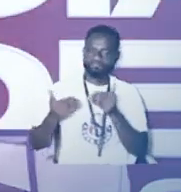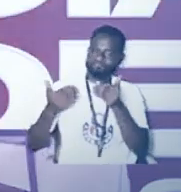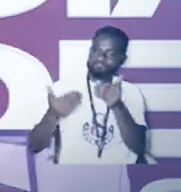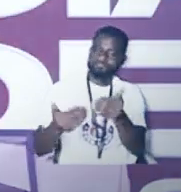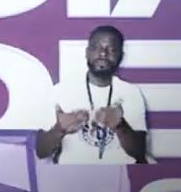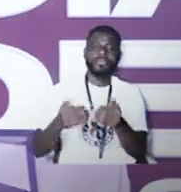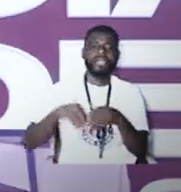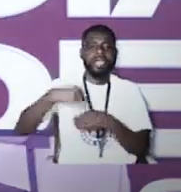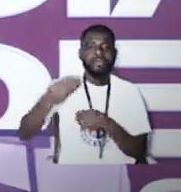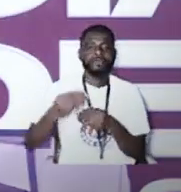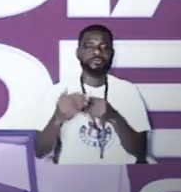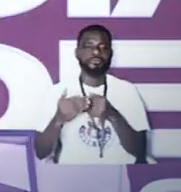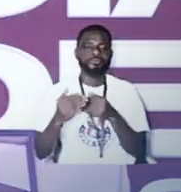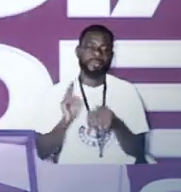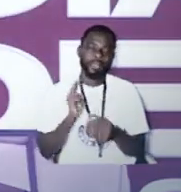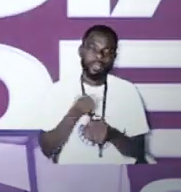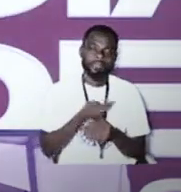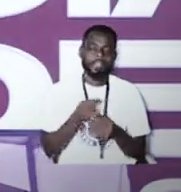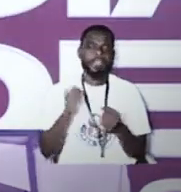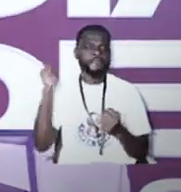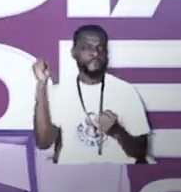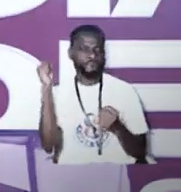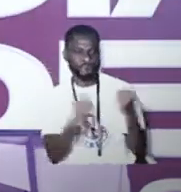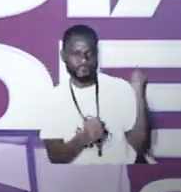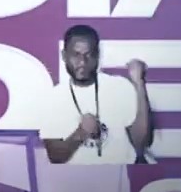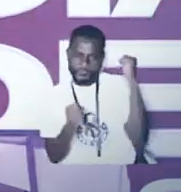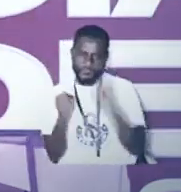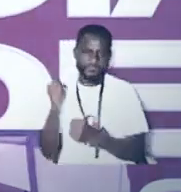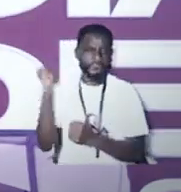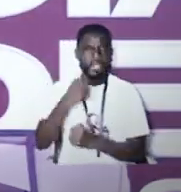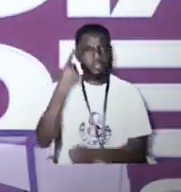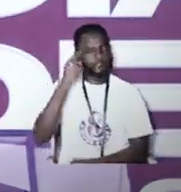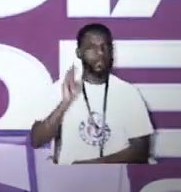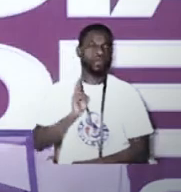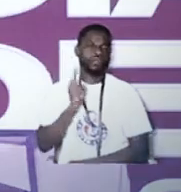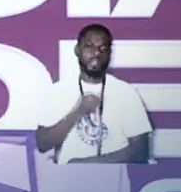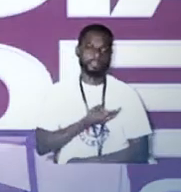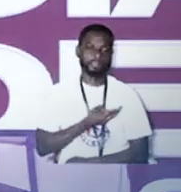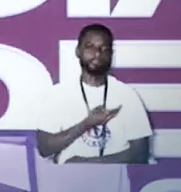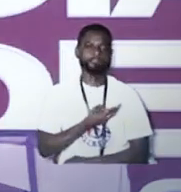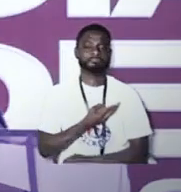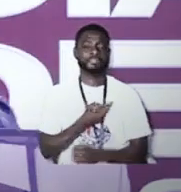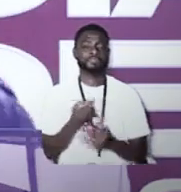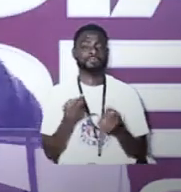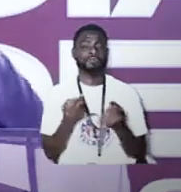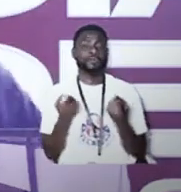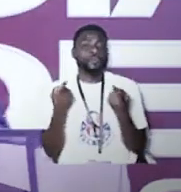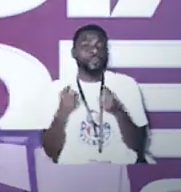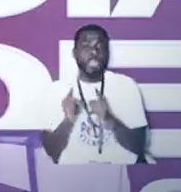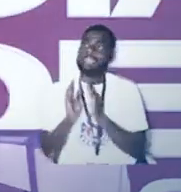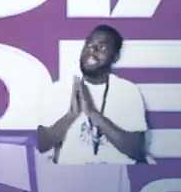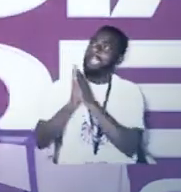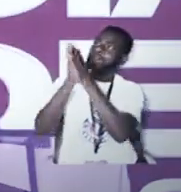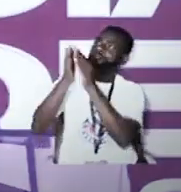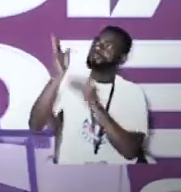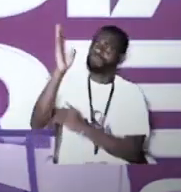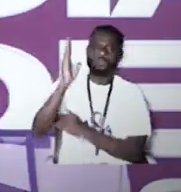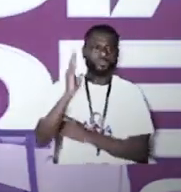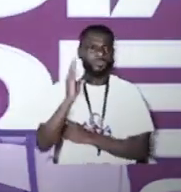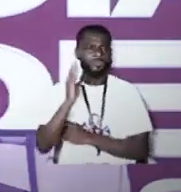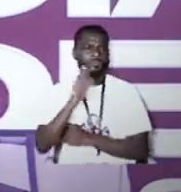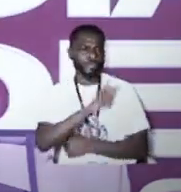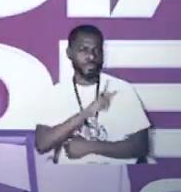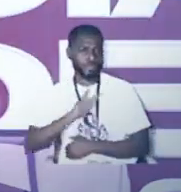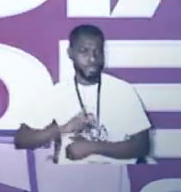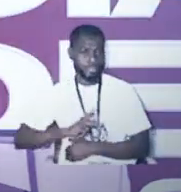us and fight our battles. And so when they were asking of a king,